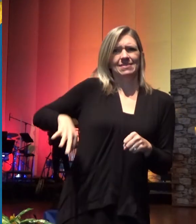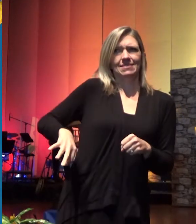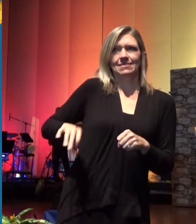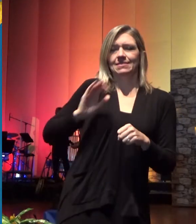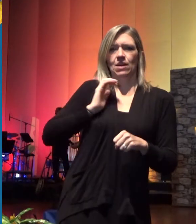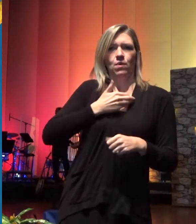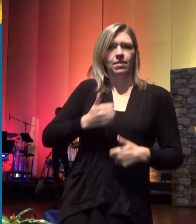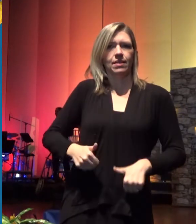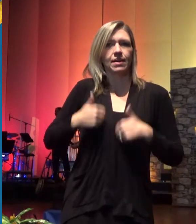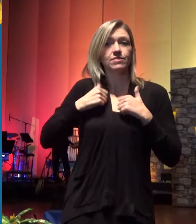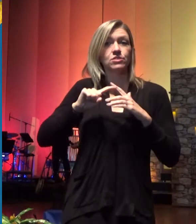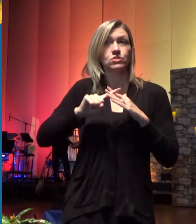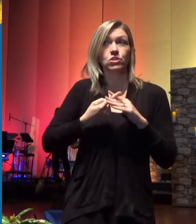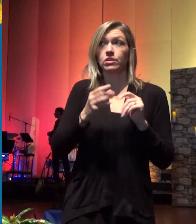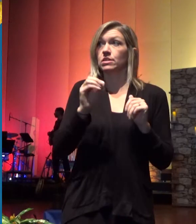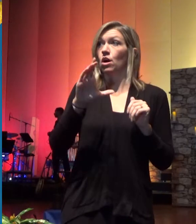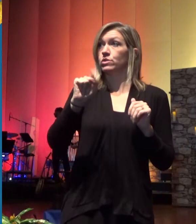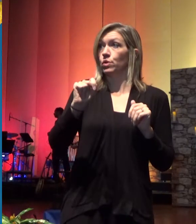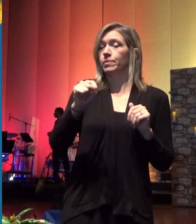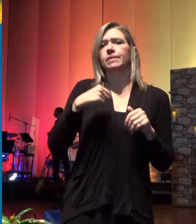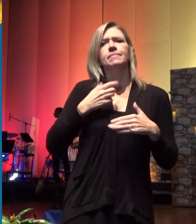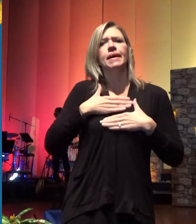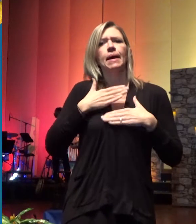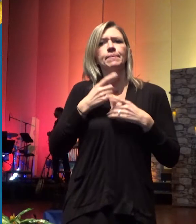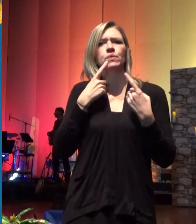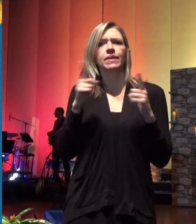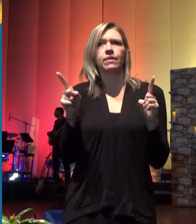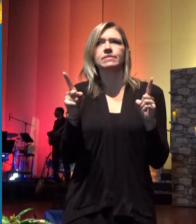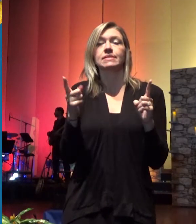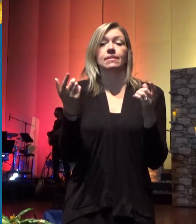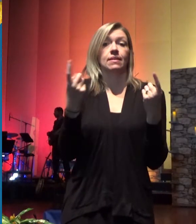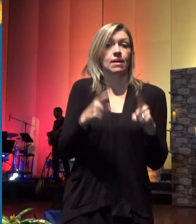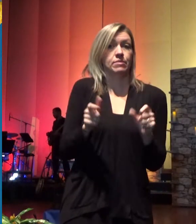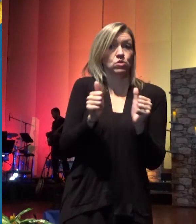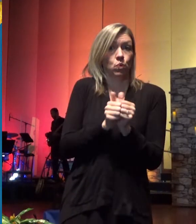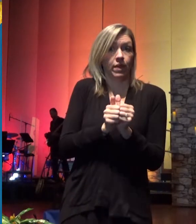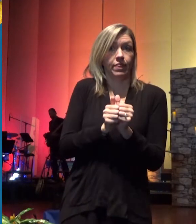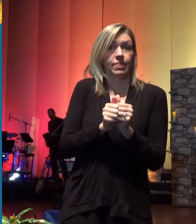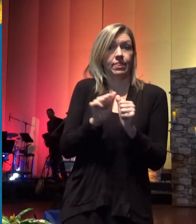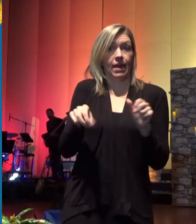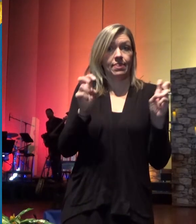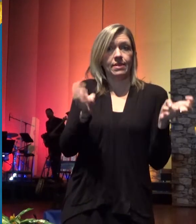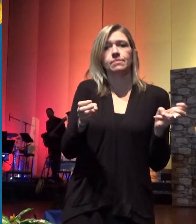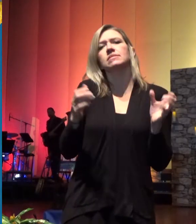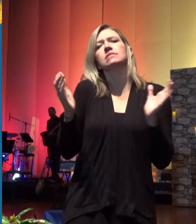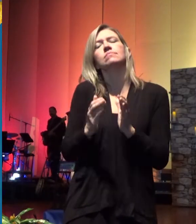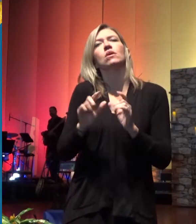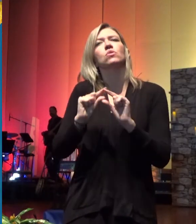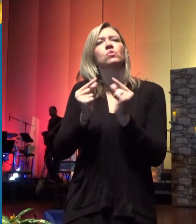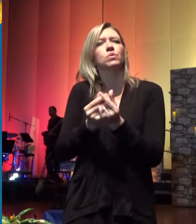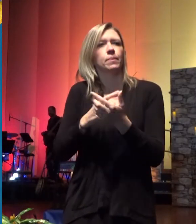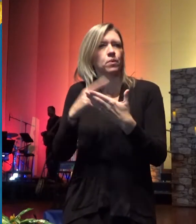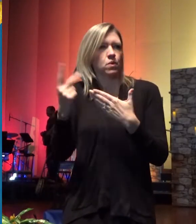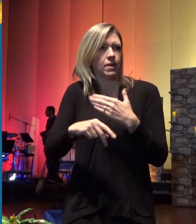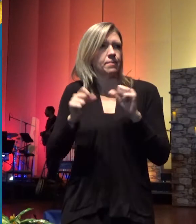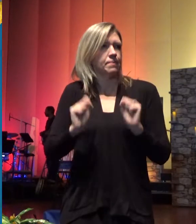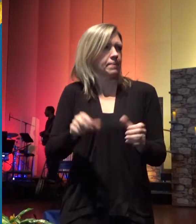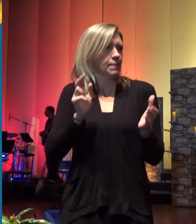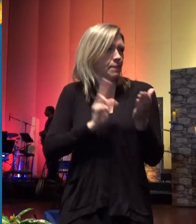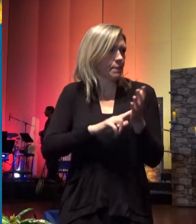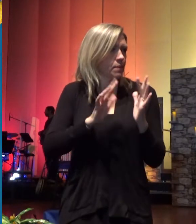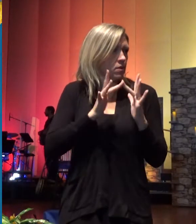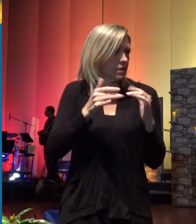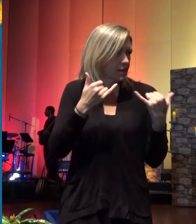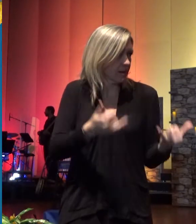in October, and I'm happy to announce that what goes along with it is a small group program. You can sign up online right now